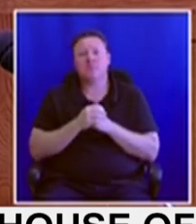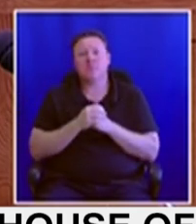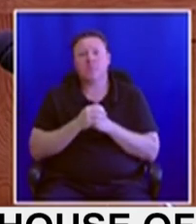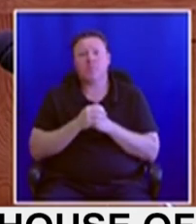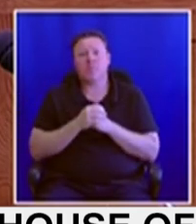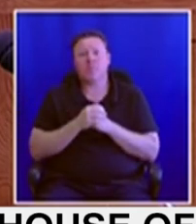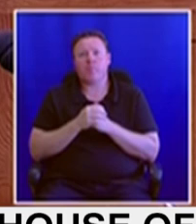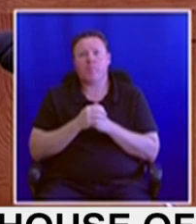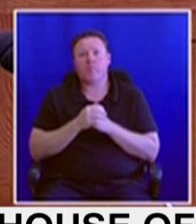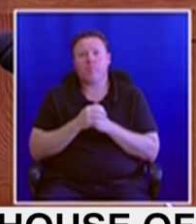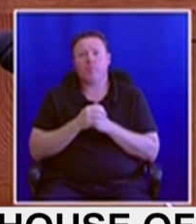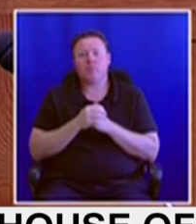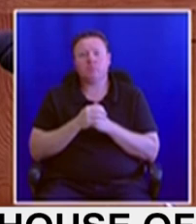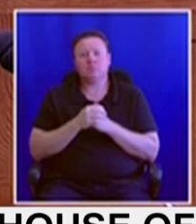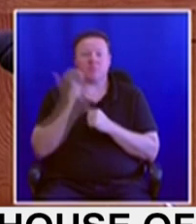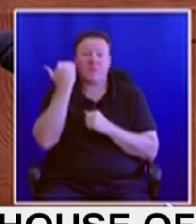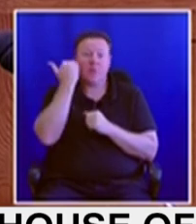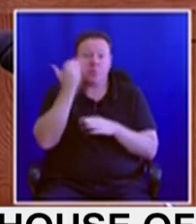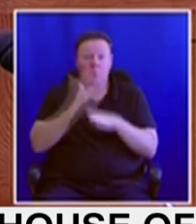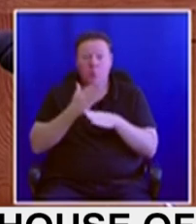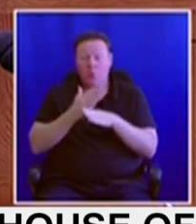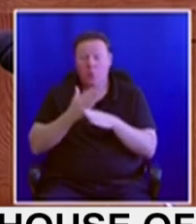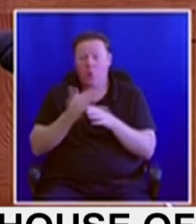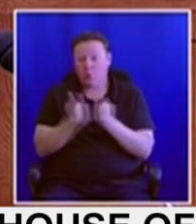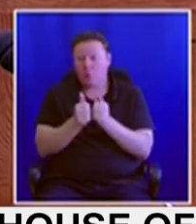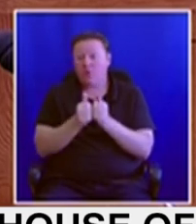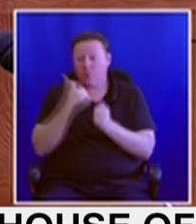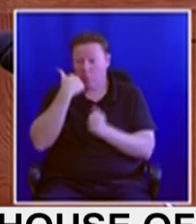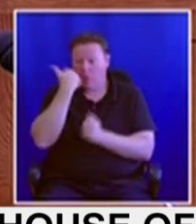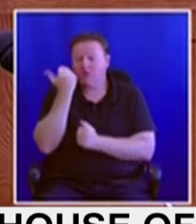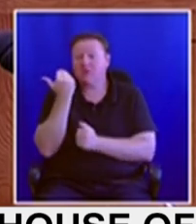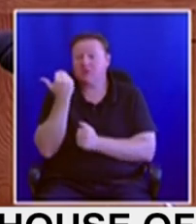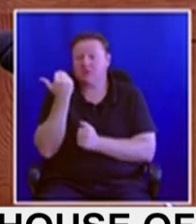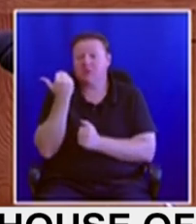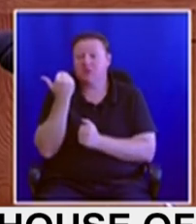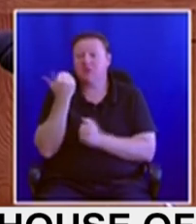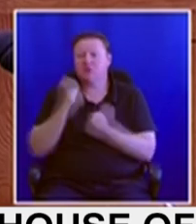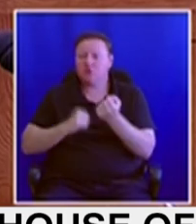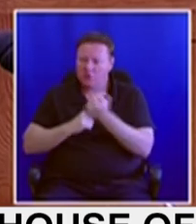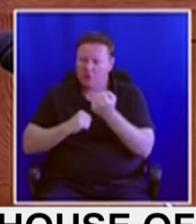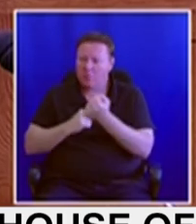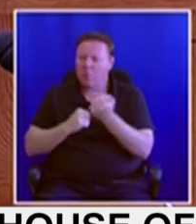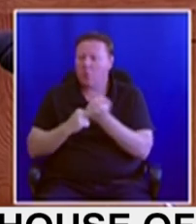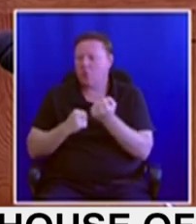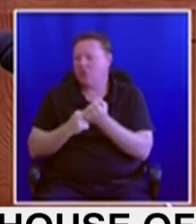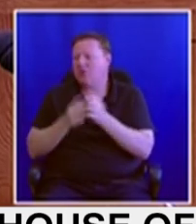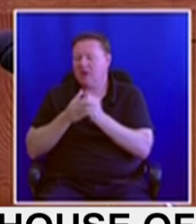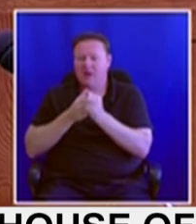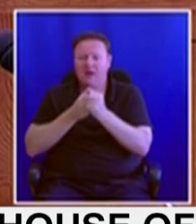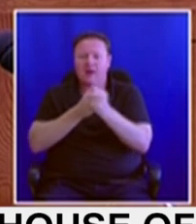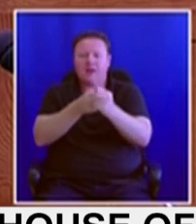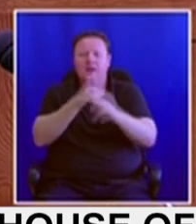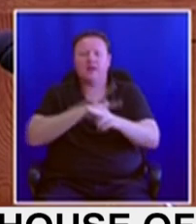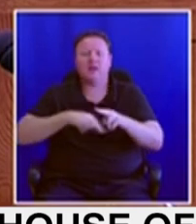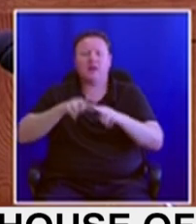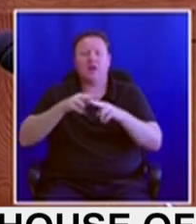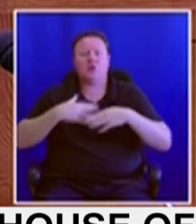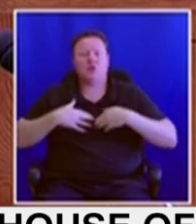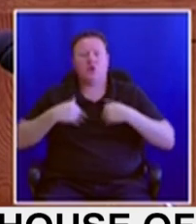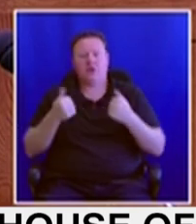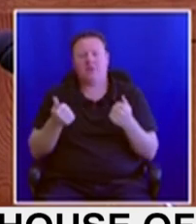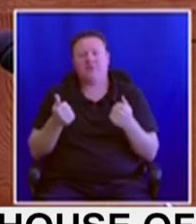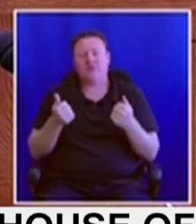We pledge to work with you and support you in leading national recovery